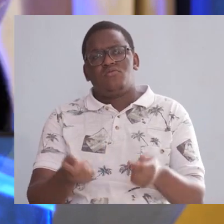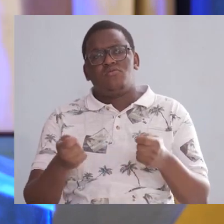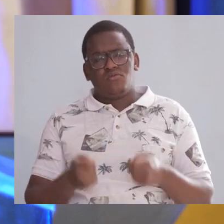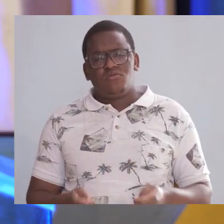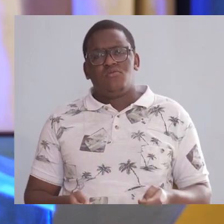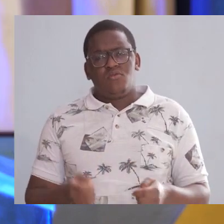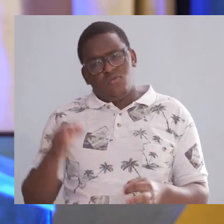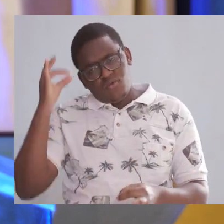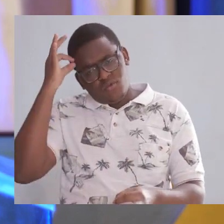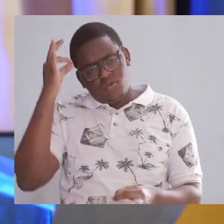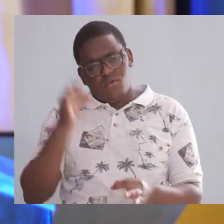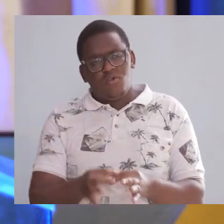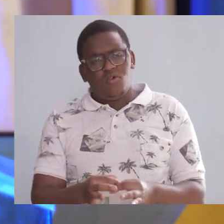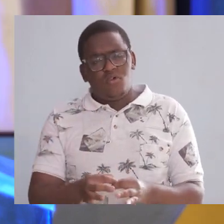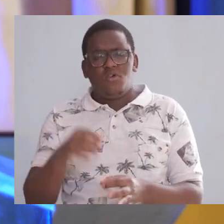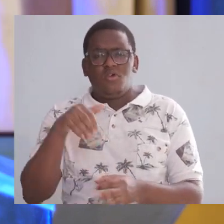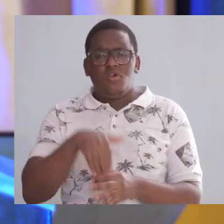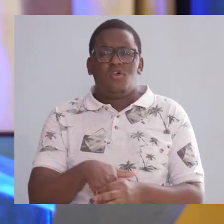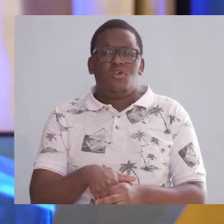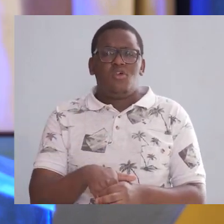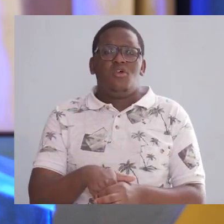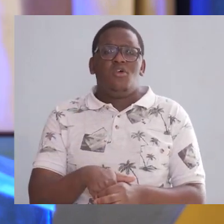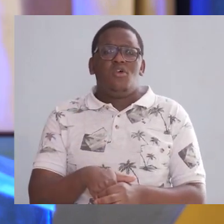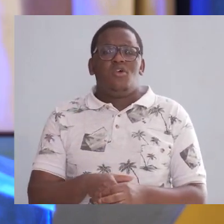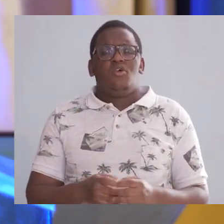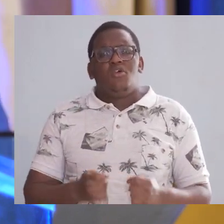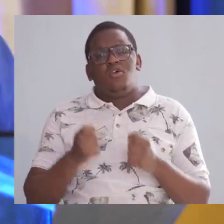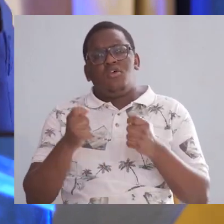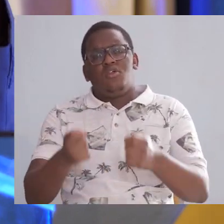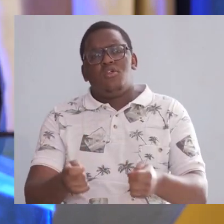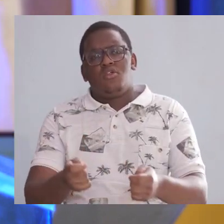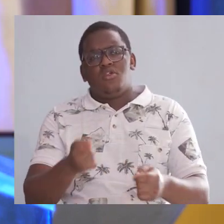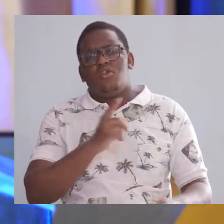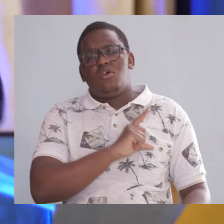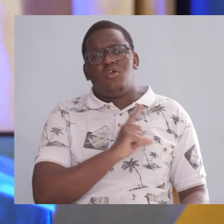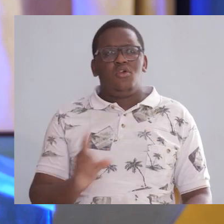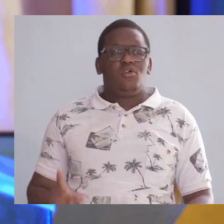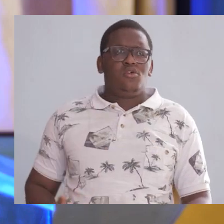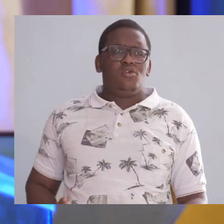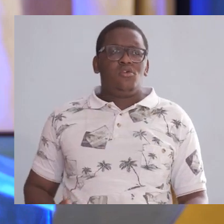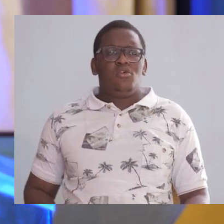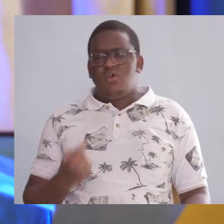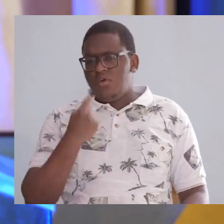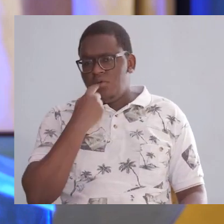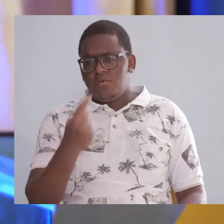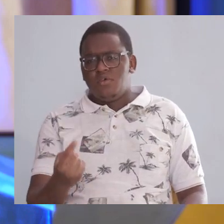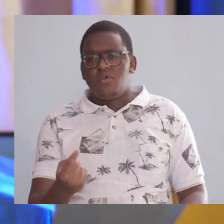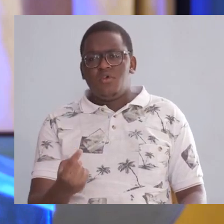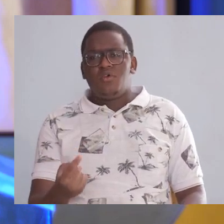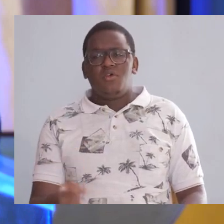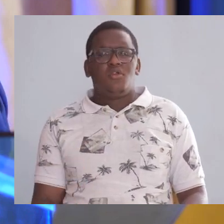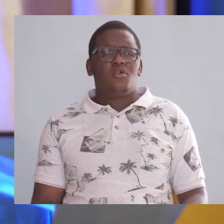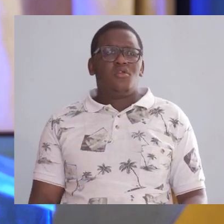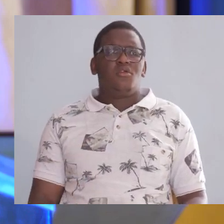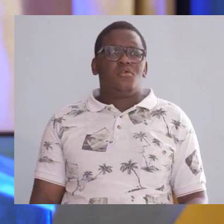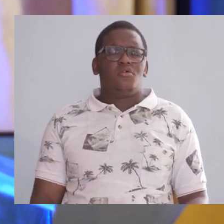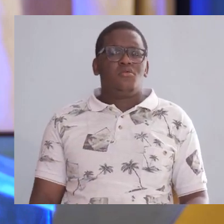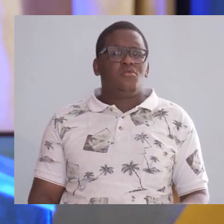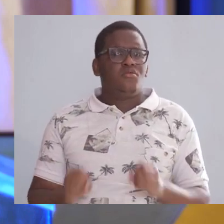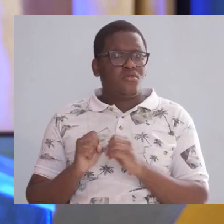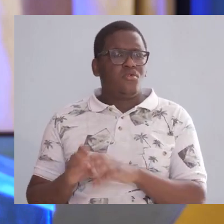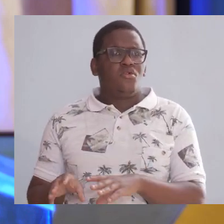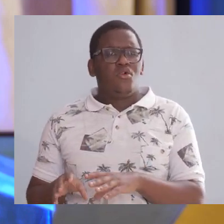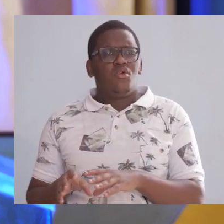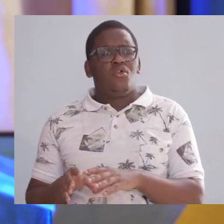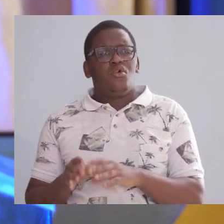faithful in this area of tithing to the Lord? Or because you have mentioned tithing, some of you have been put off. But this is in the Word of